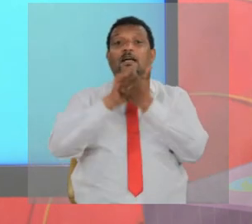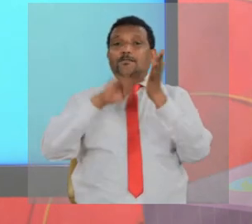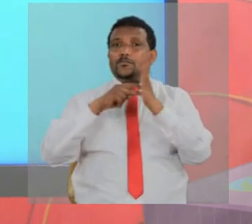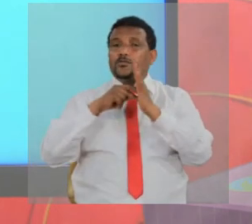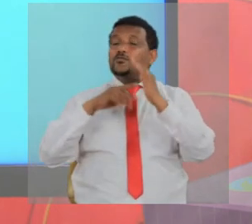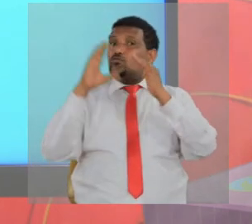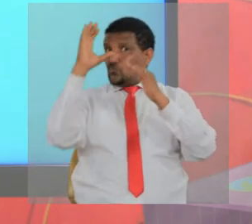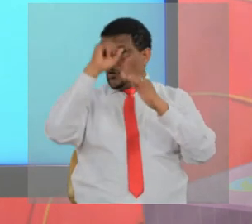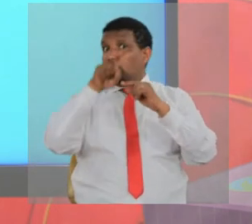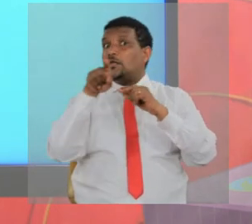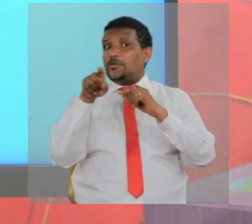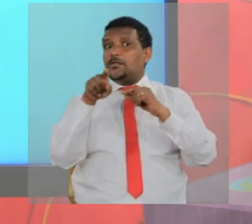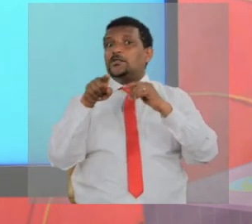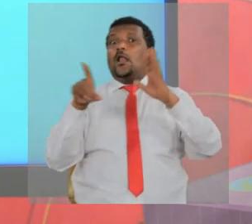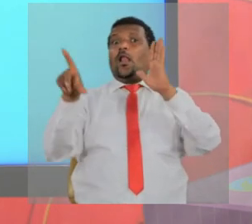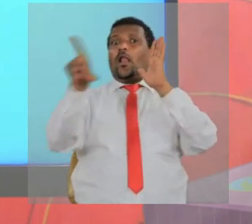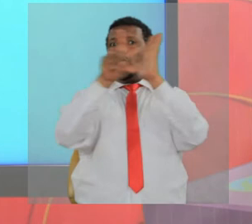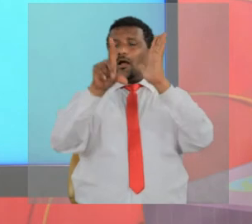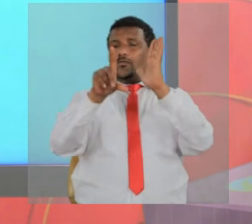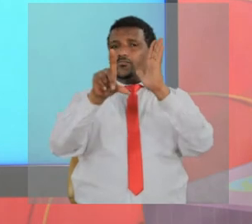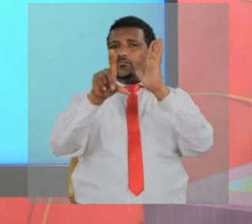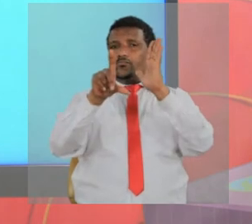there is considerable legal